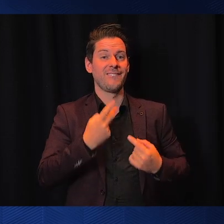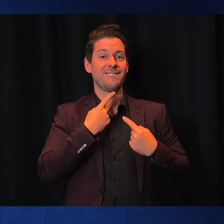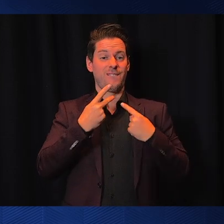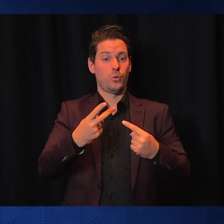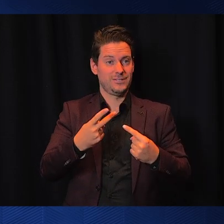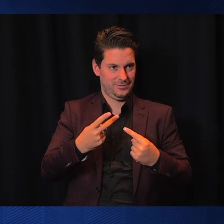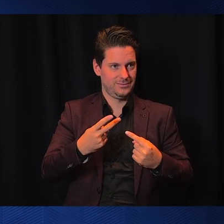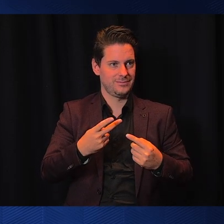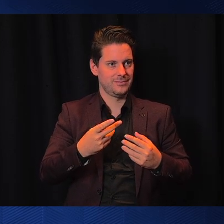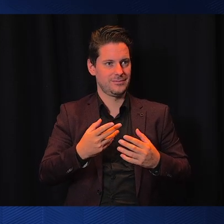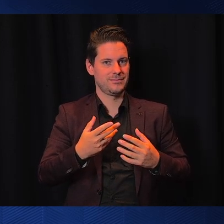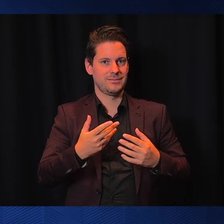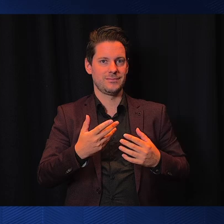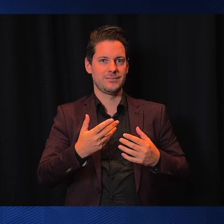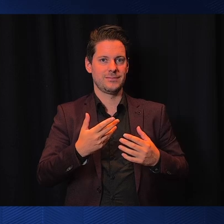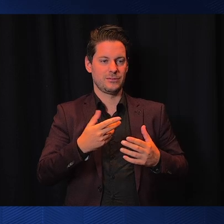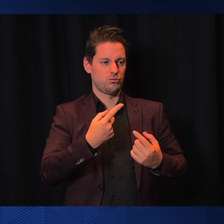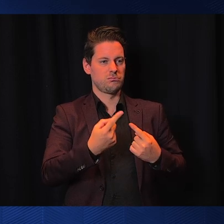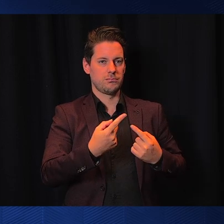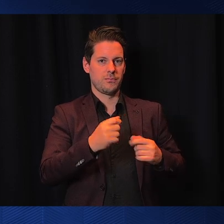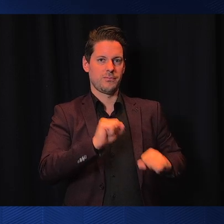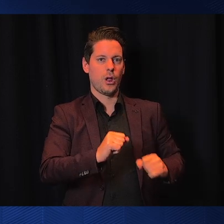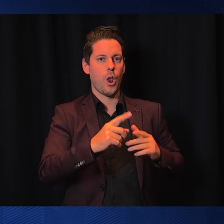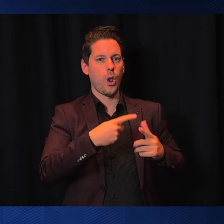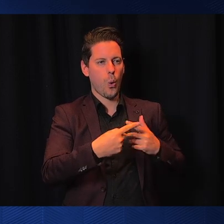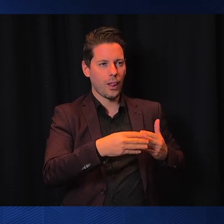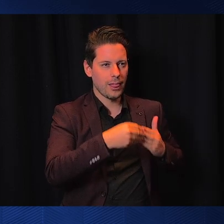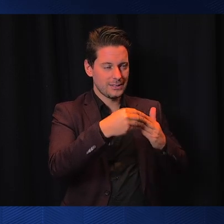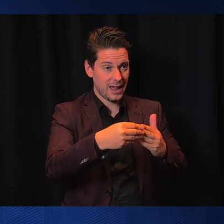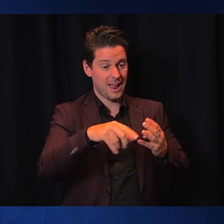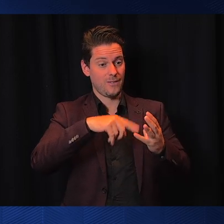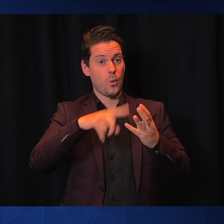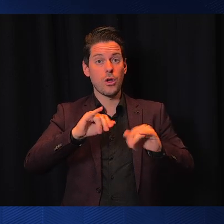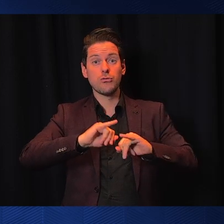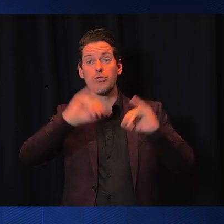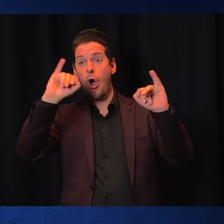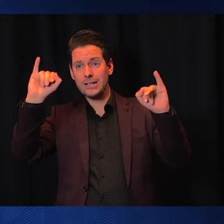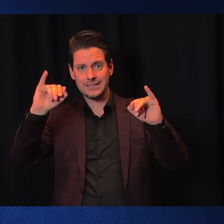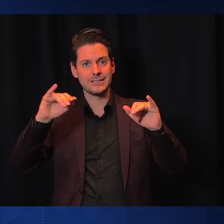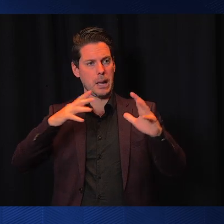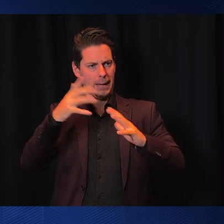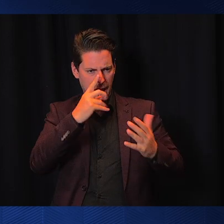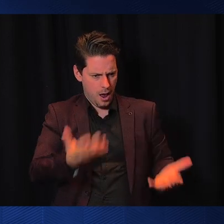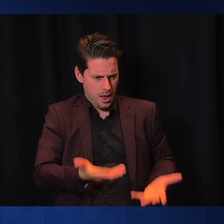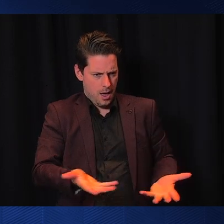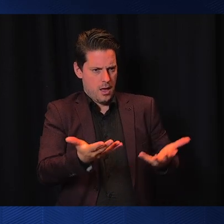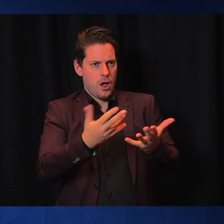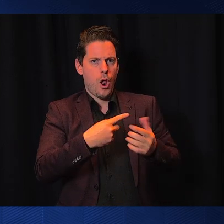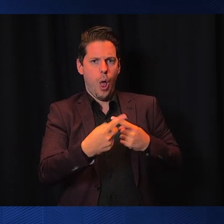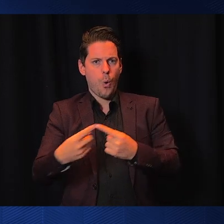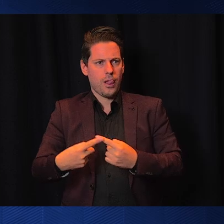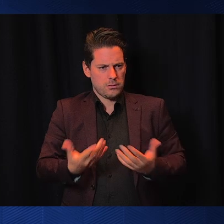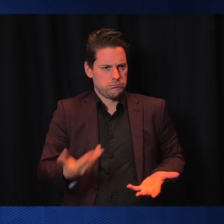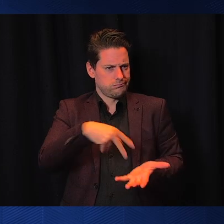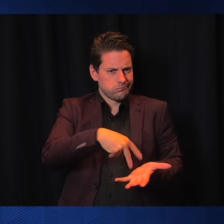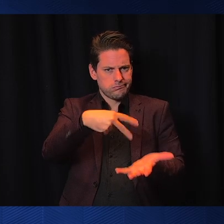have here. And the fourth one, the conversion of the crisis into opportunities to build the local voices to reckon with and